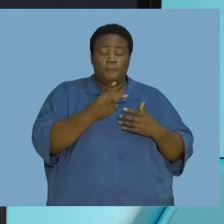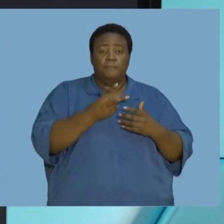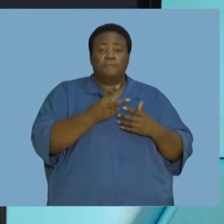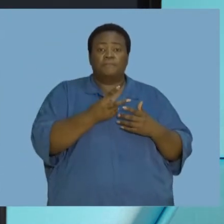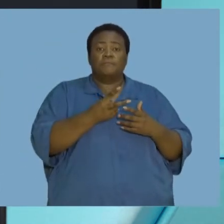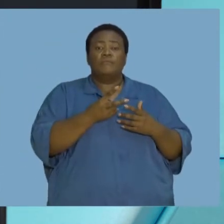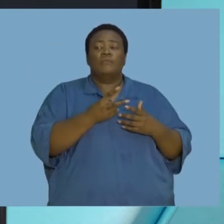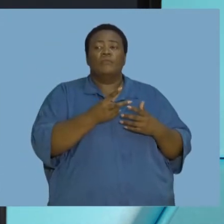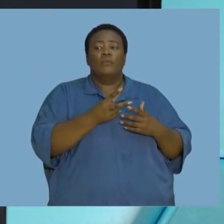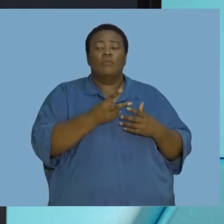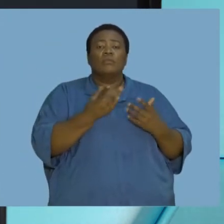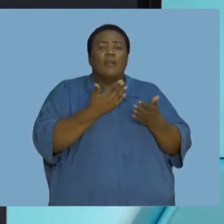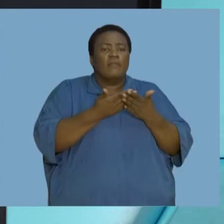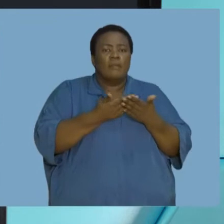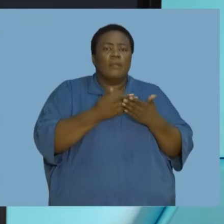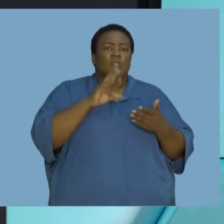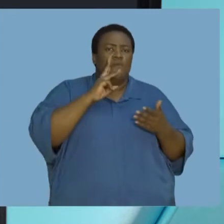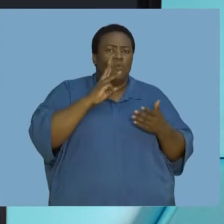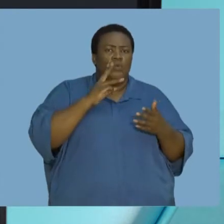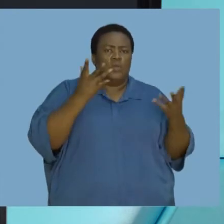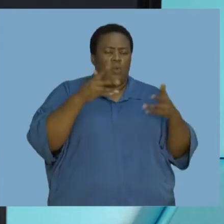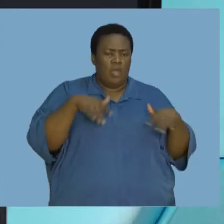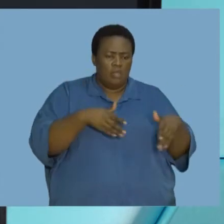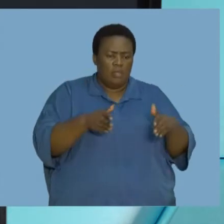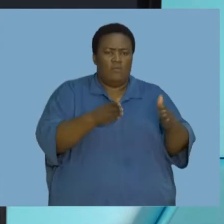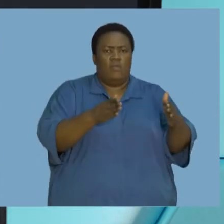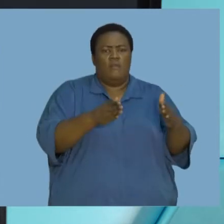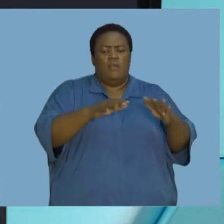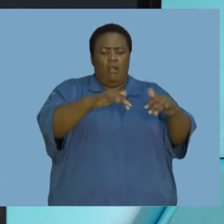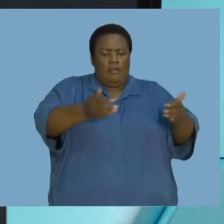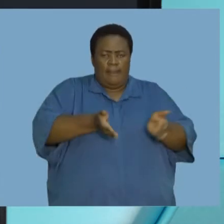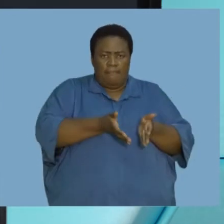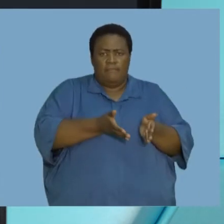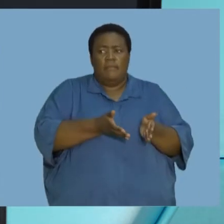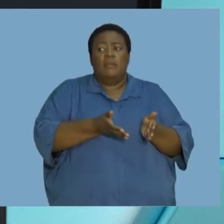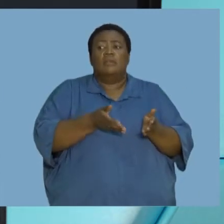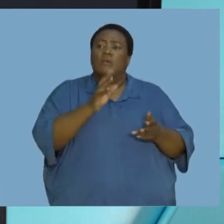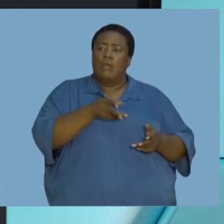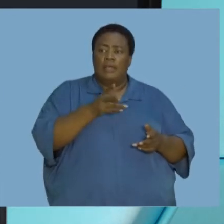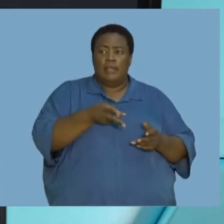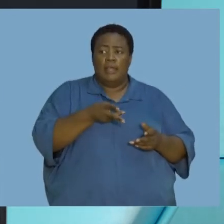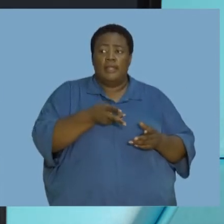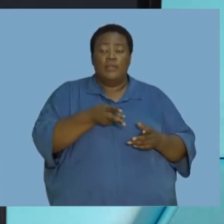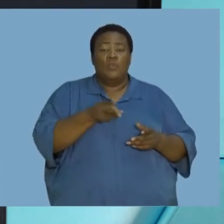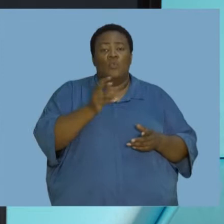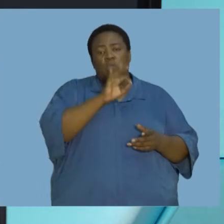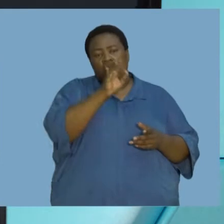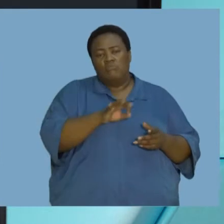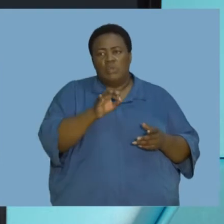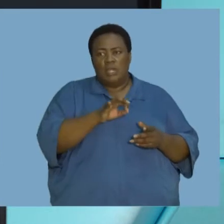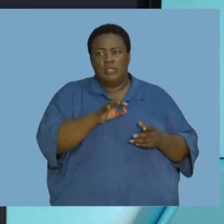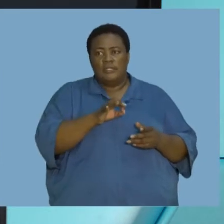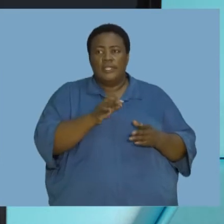and precipitation contributing to the availability of water in our rivers and dams and lakes. So again, we